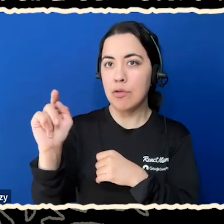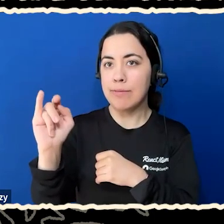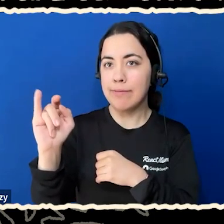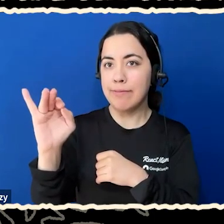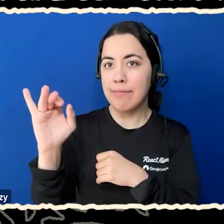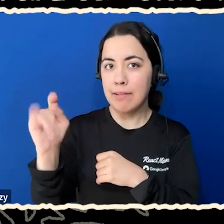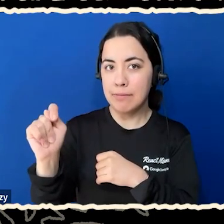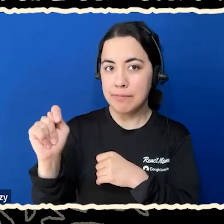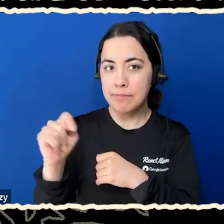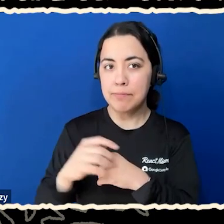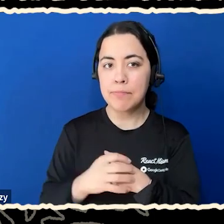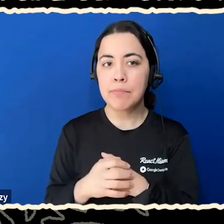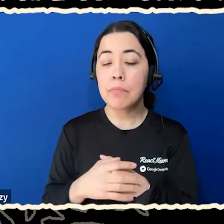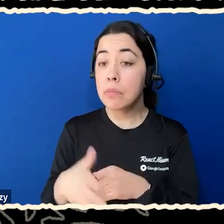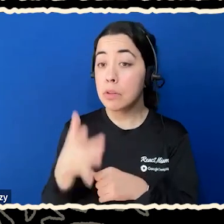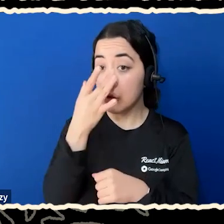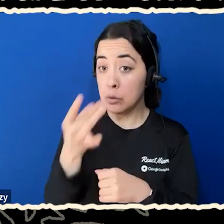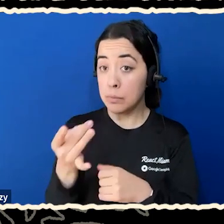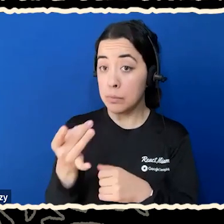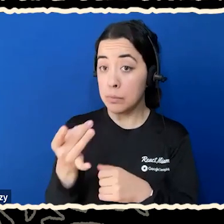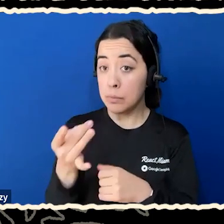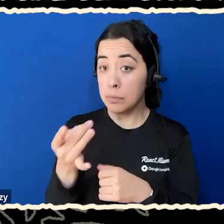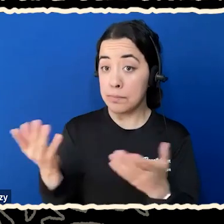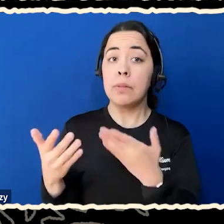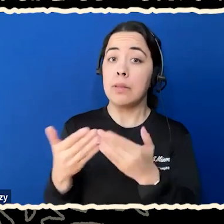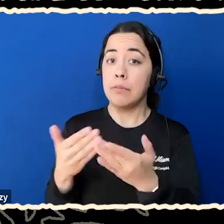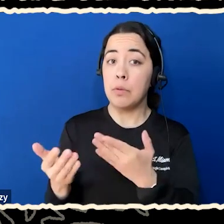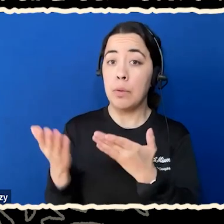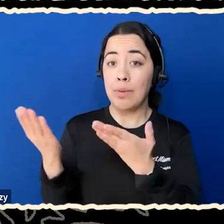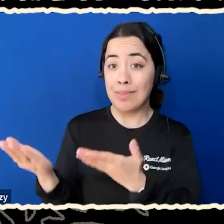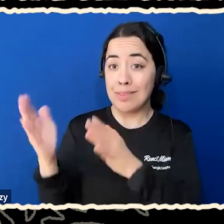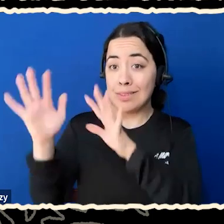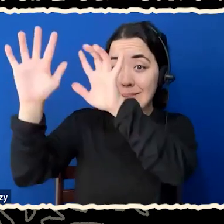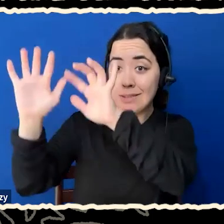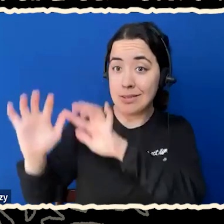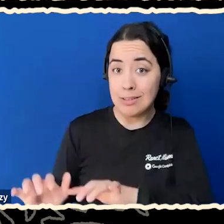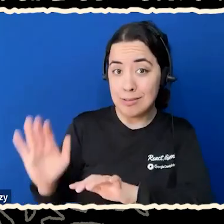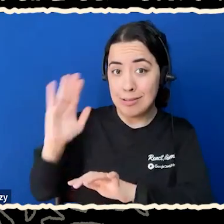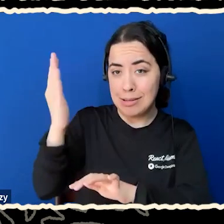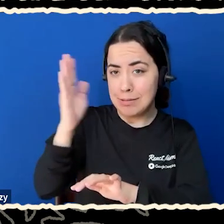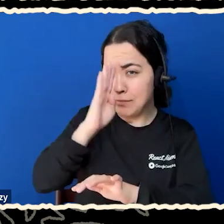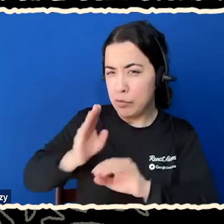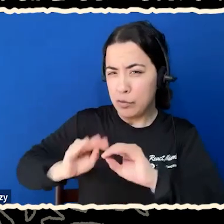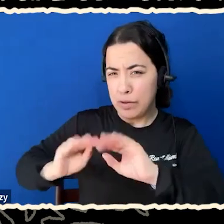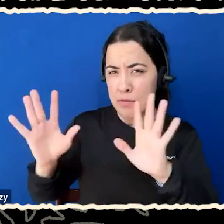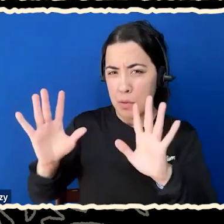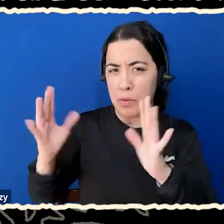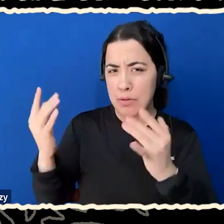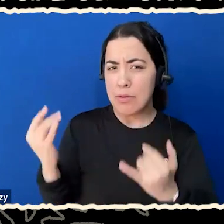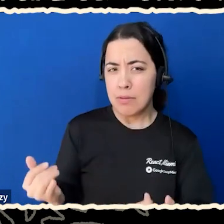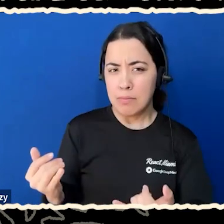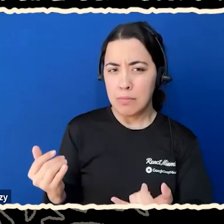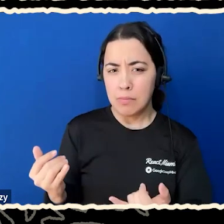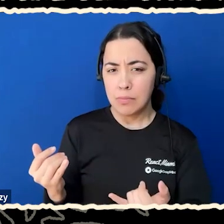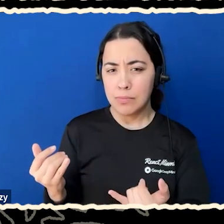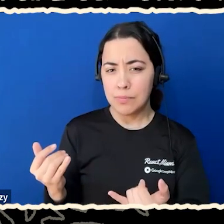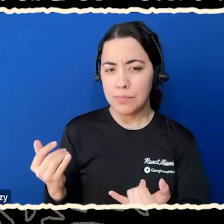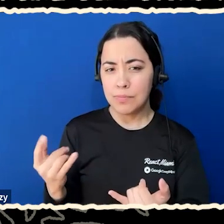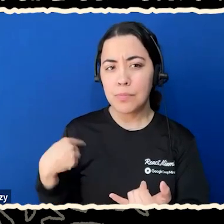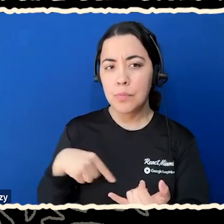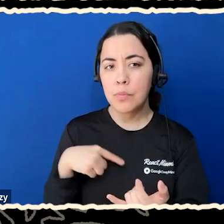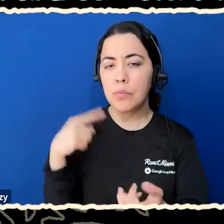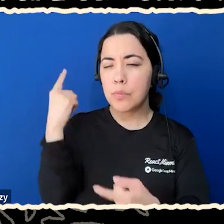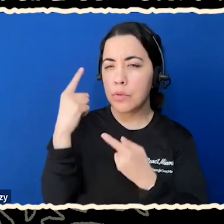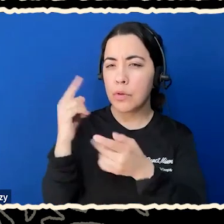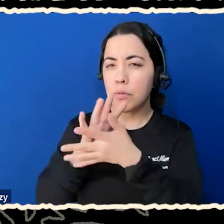And an interesting fact is that even though this sounds like a straightforward way now because we considered